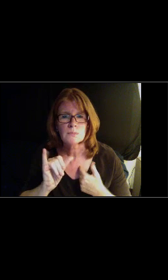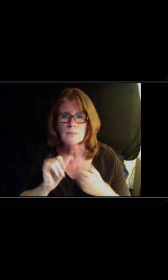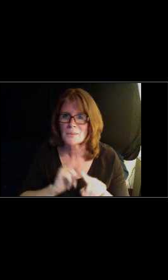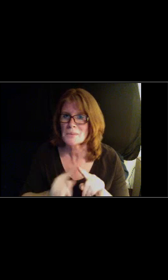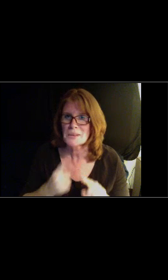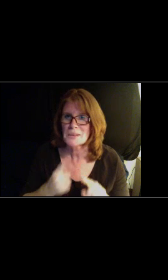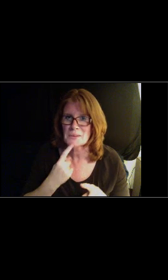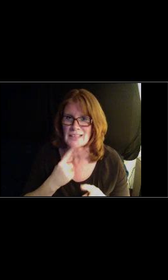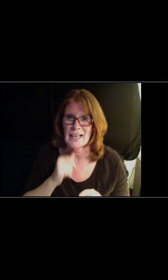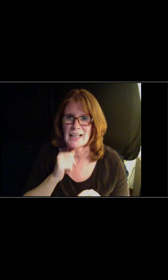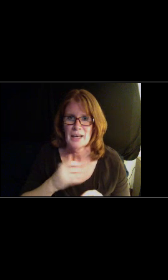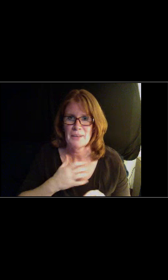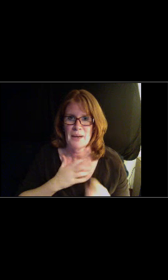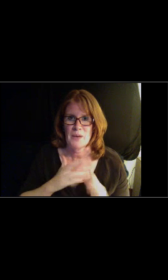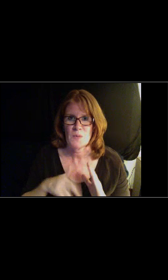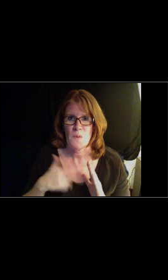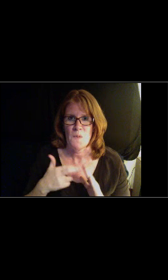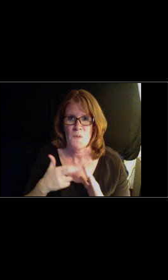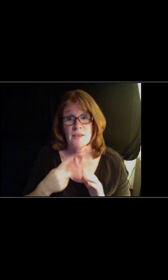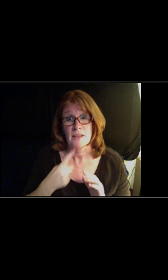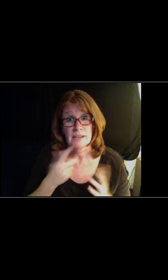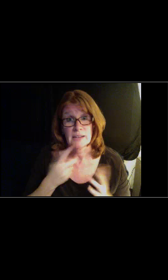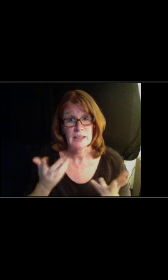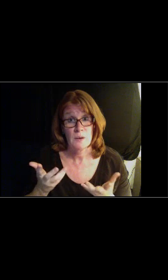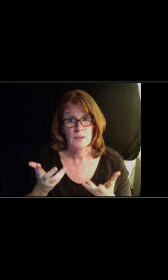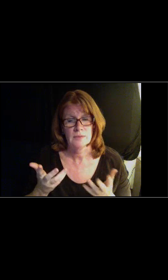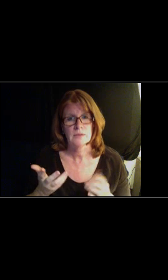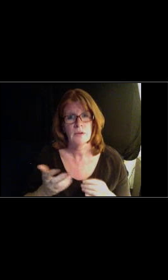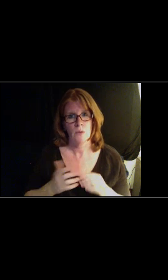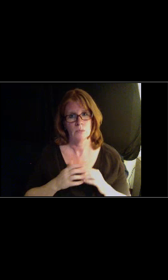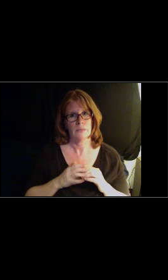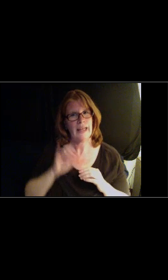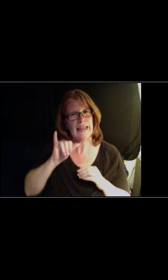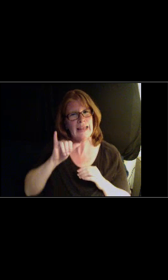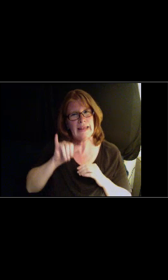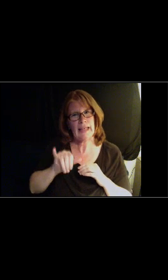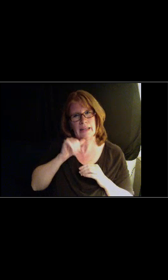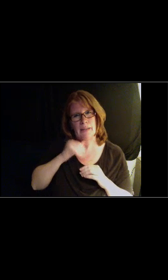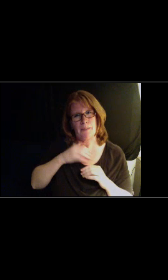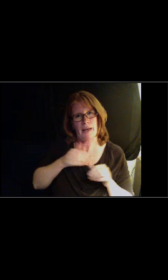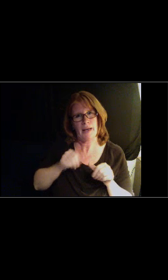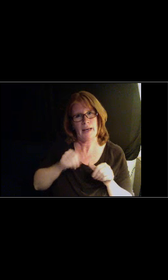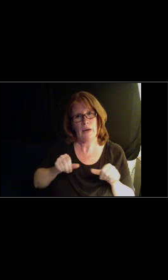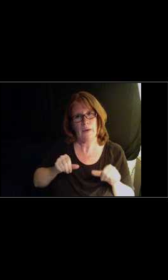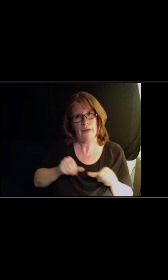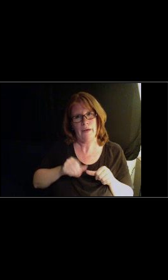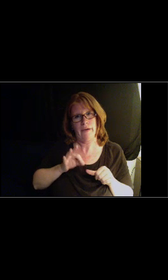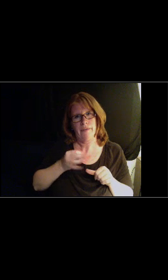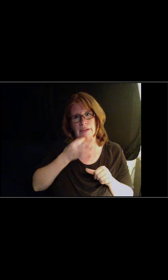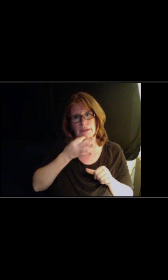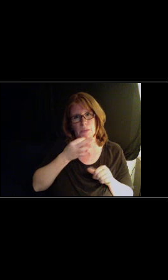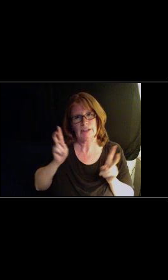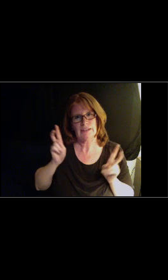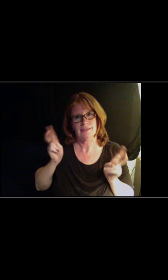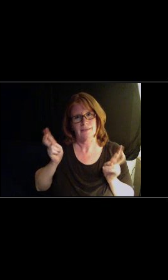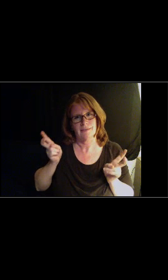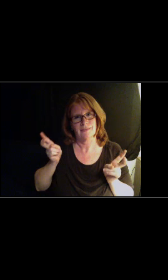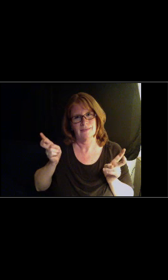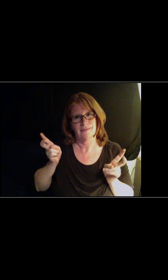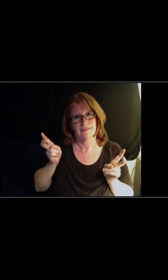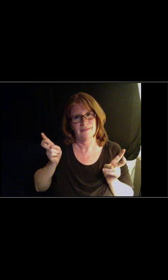role could be the value that you're presenting. For example, with other professions, they